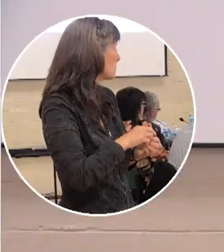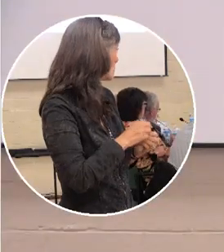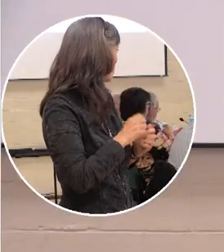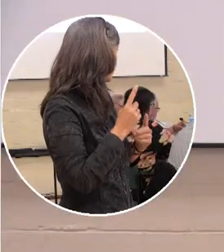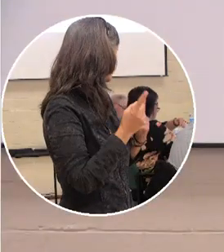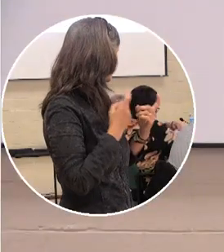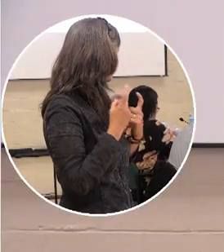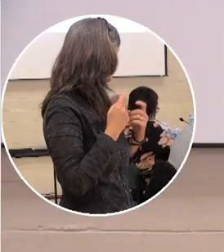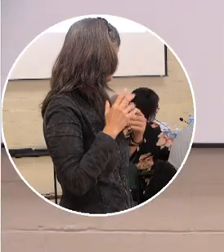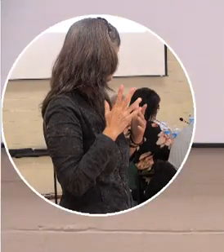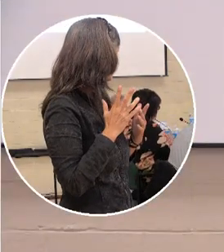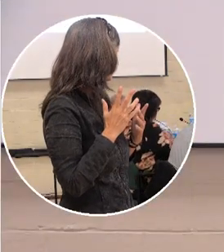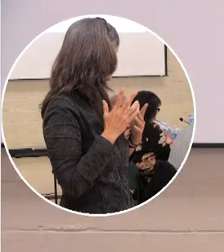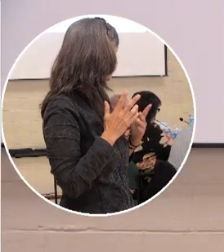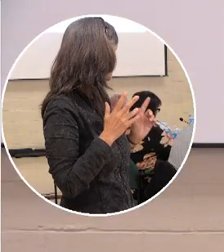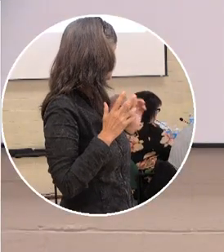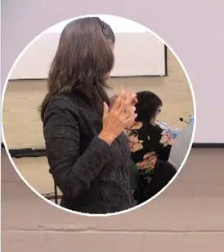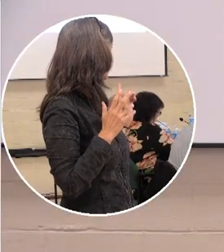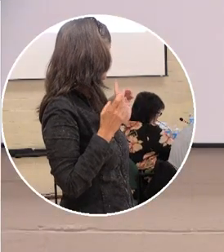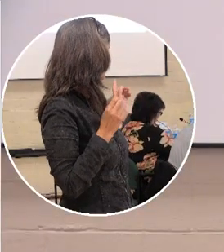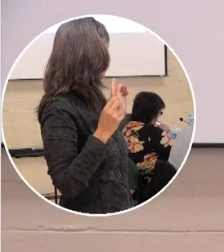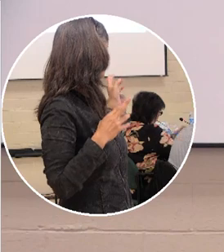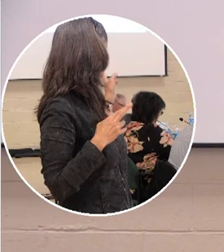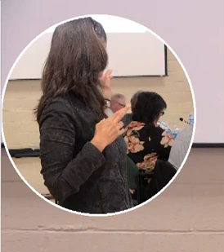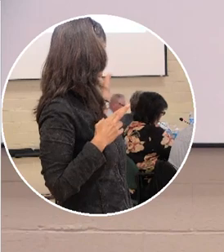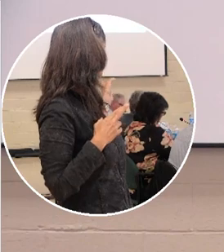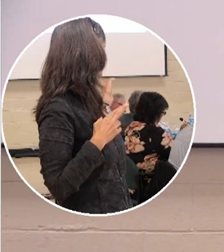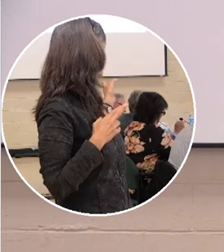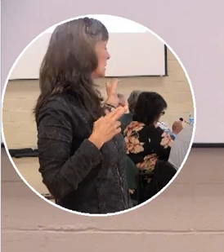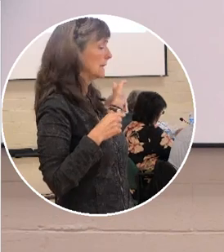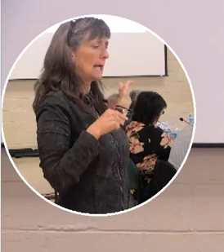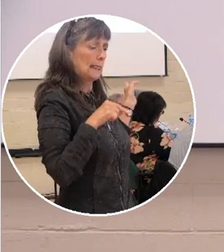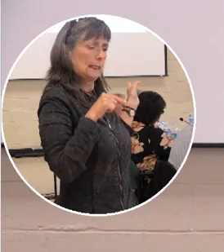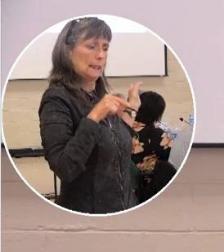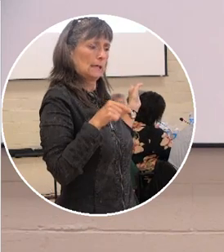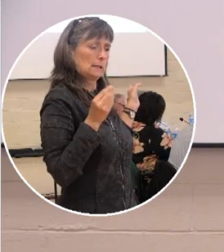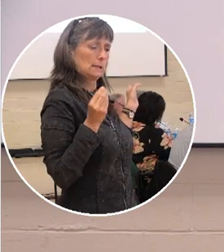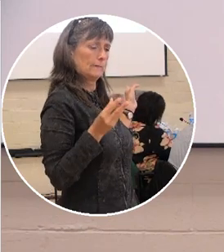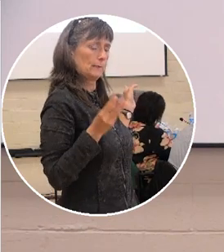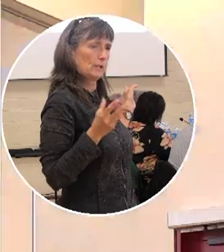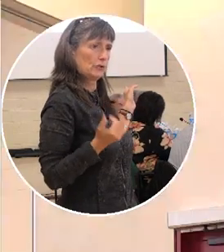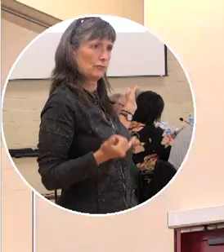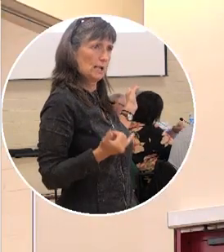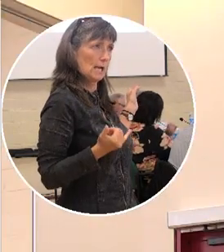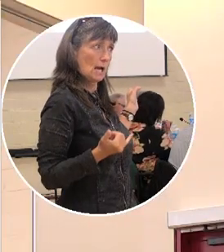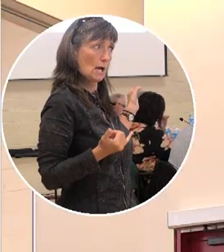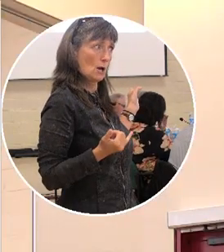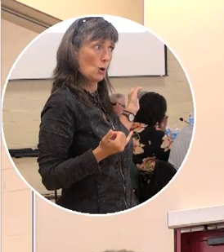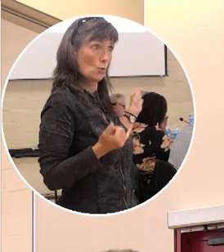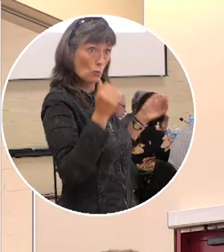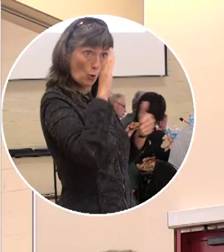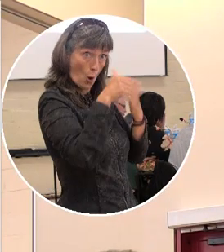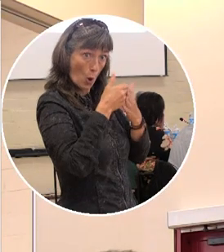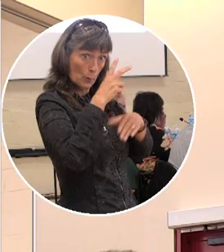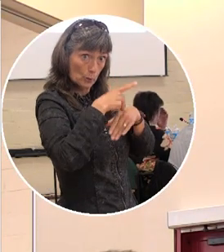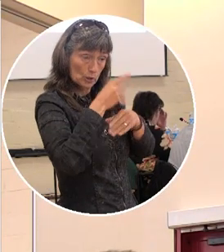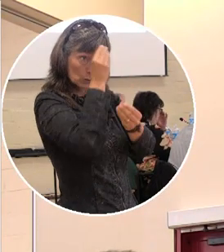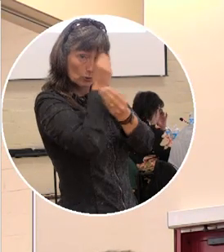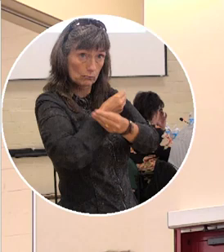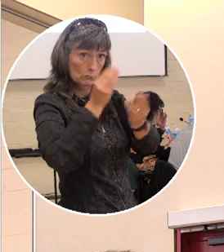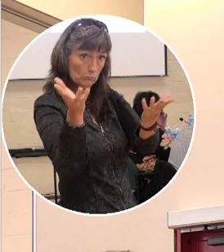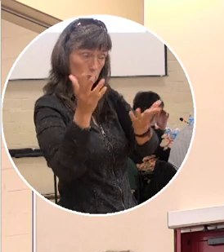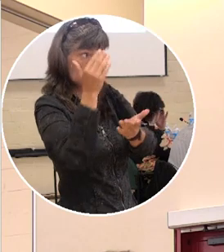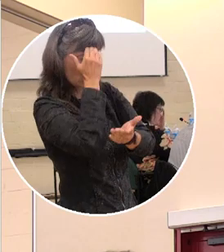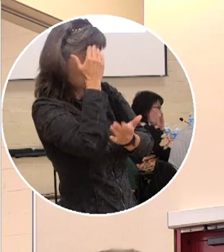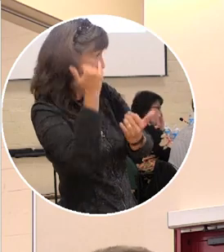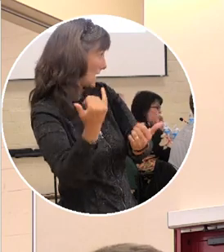on the report? Trustee Carter. Yeah, this information, is that right now, is that in the hands of all the principals in the schools?